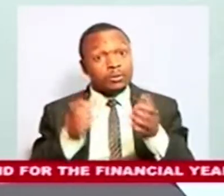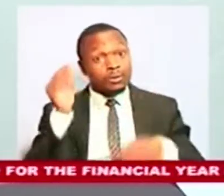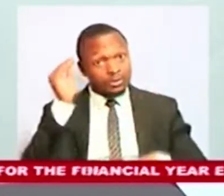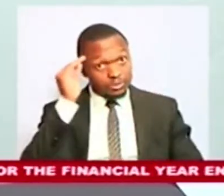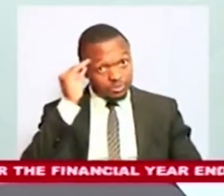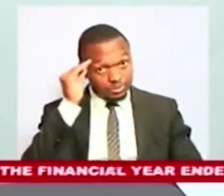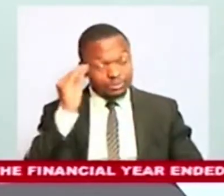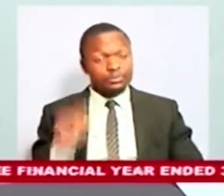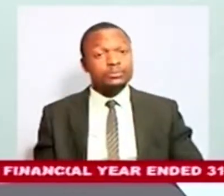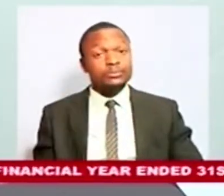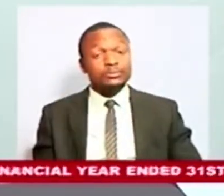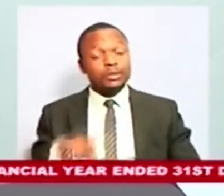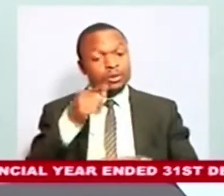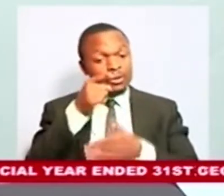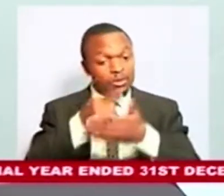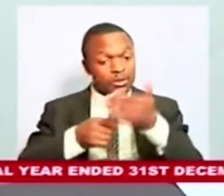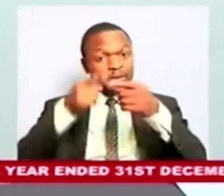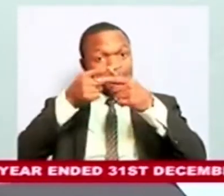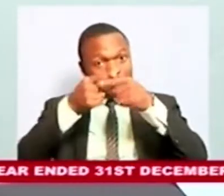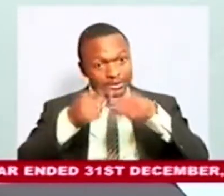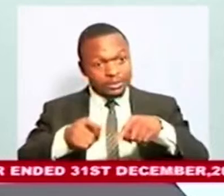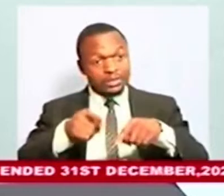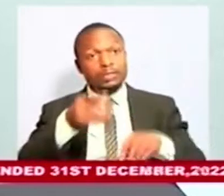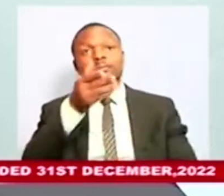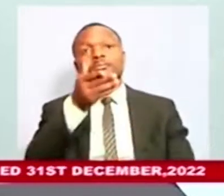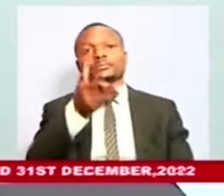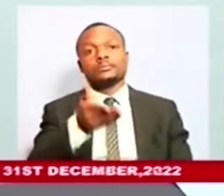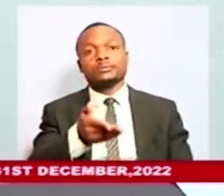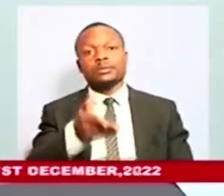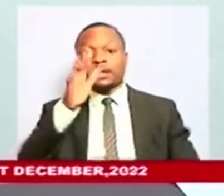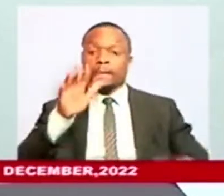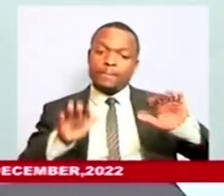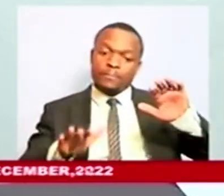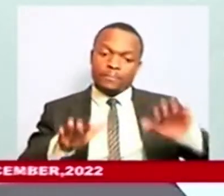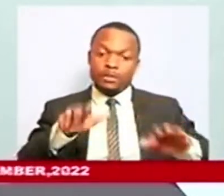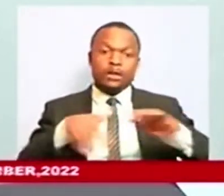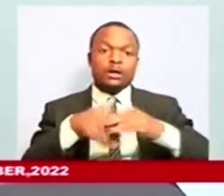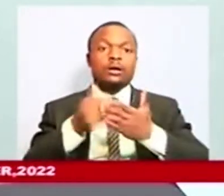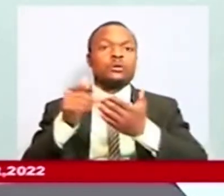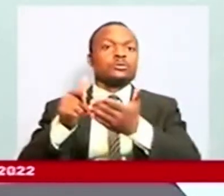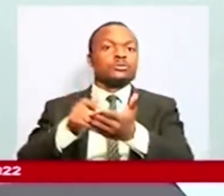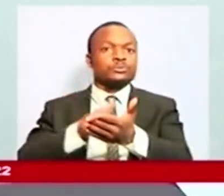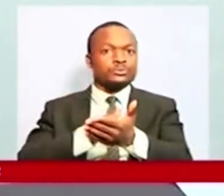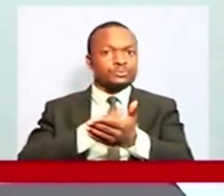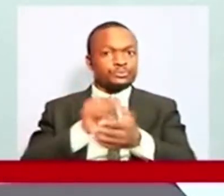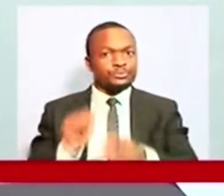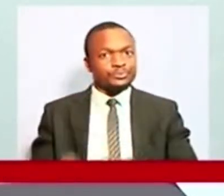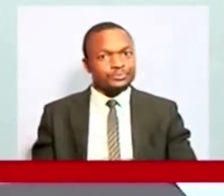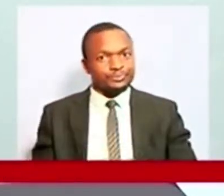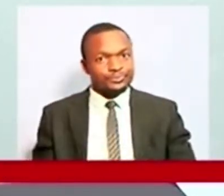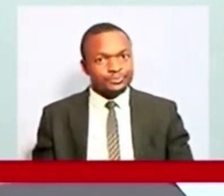know what happened to this balance and for how long?